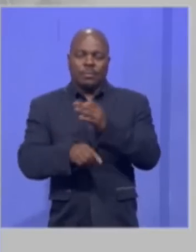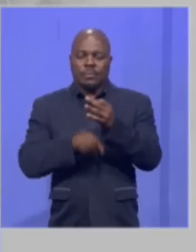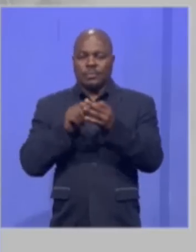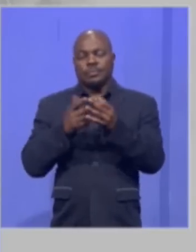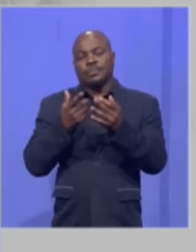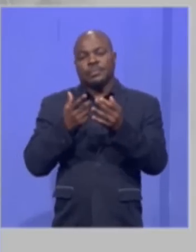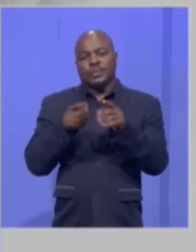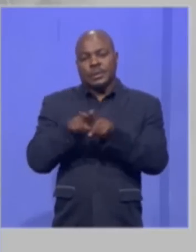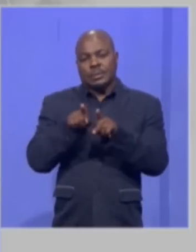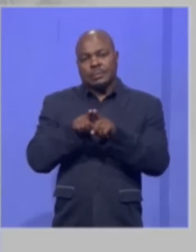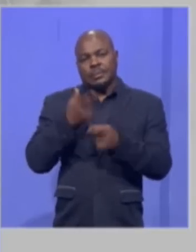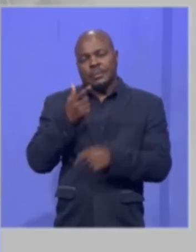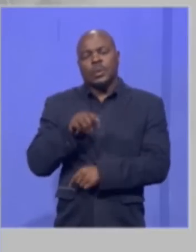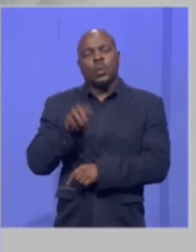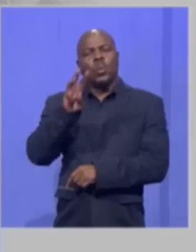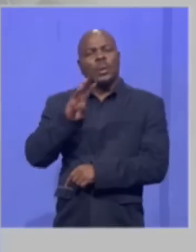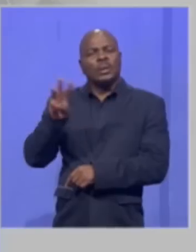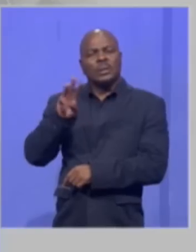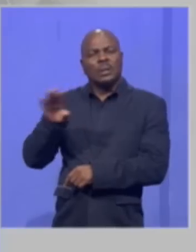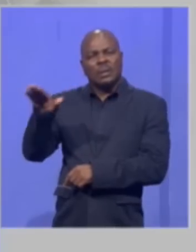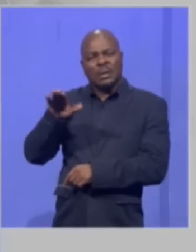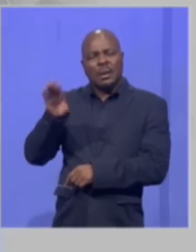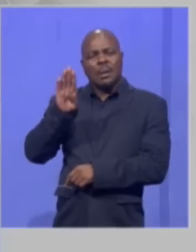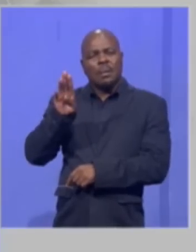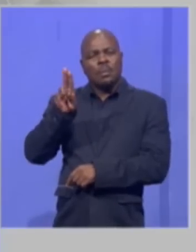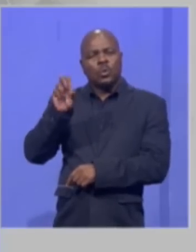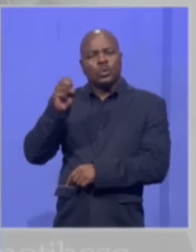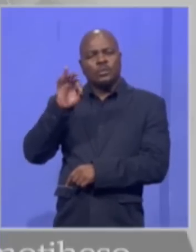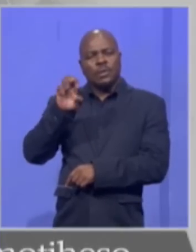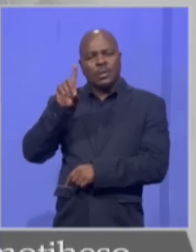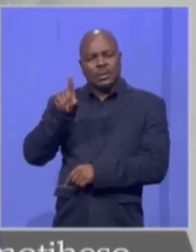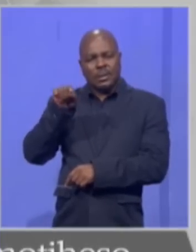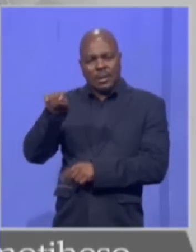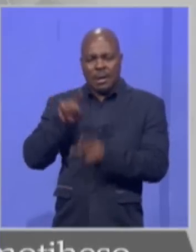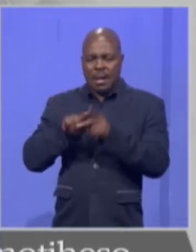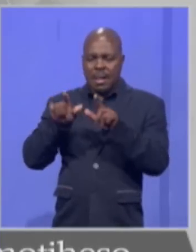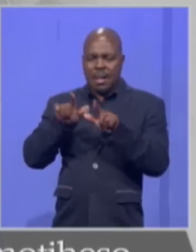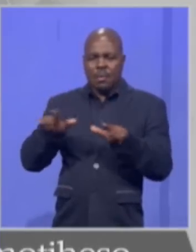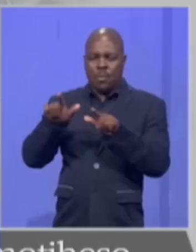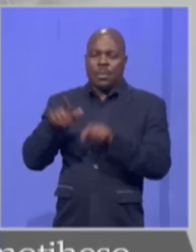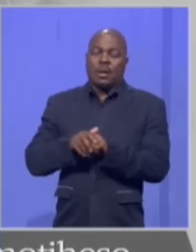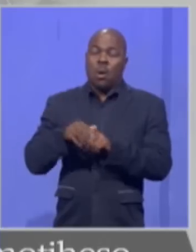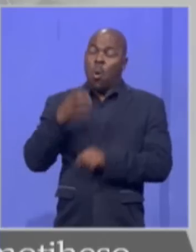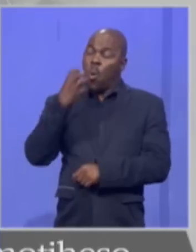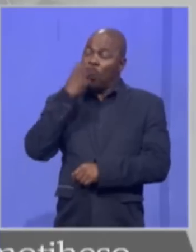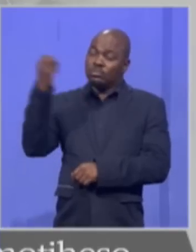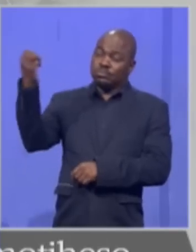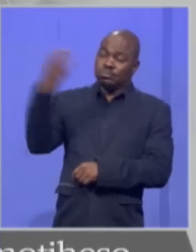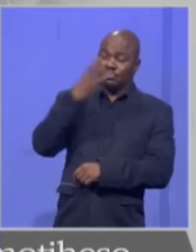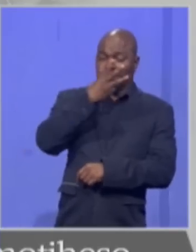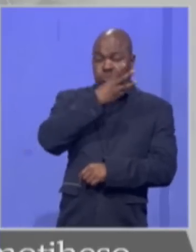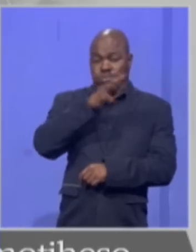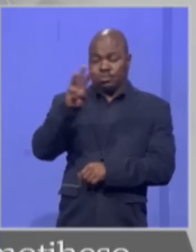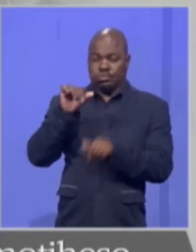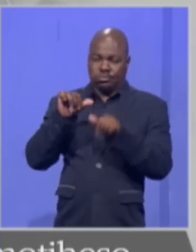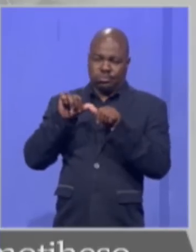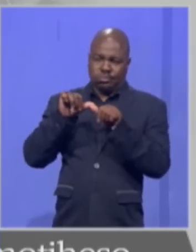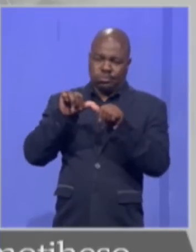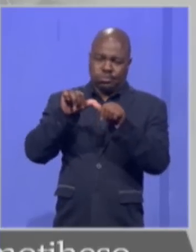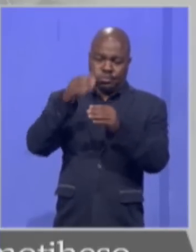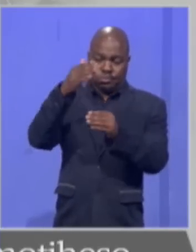not leave out the Western Bushveld and the Valley of Limpopo, expecting extremely hot conditions to persist into Saturday,